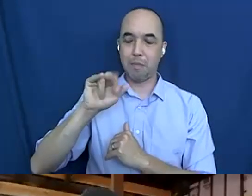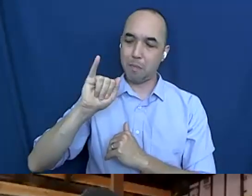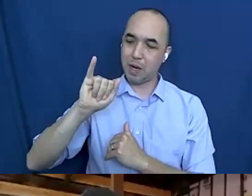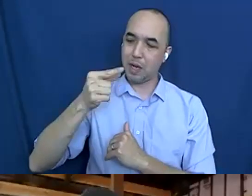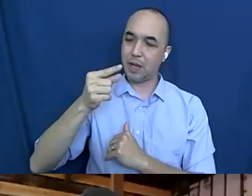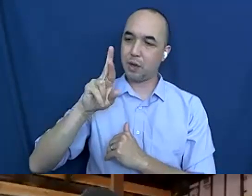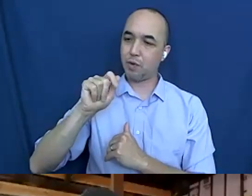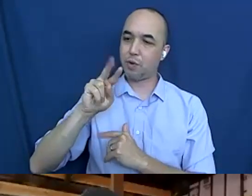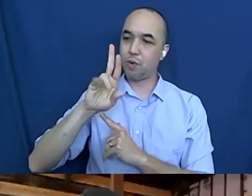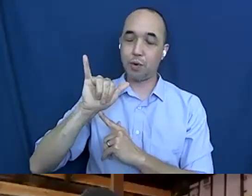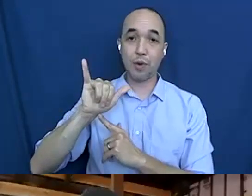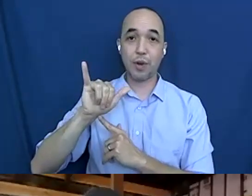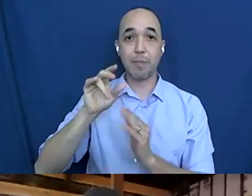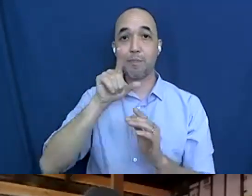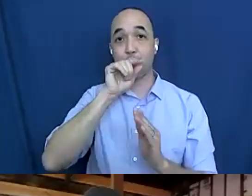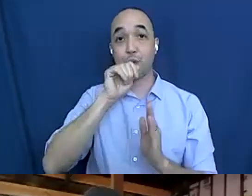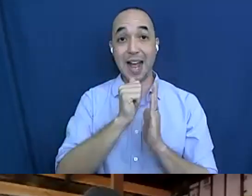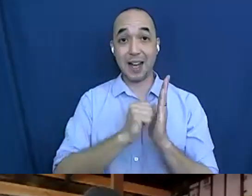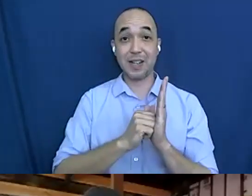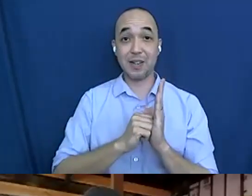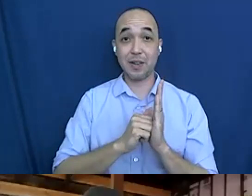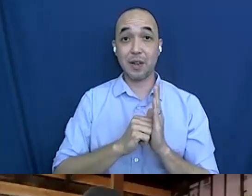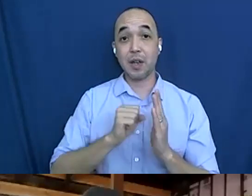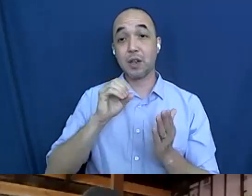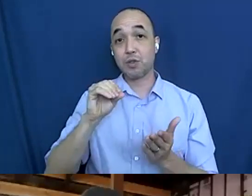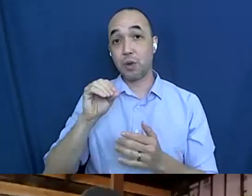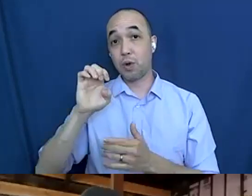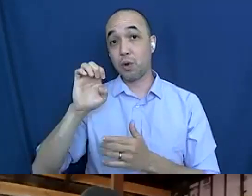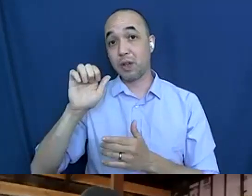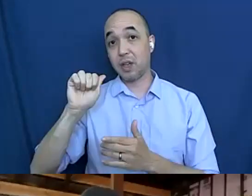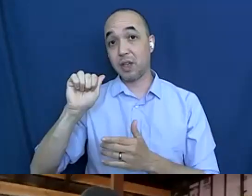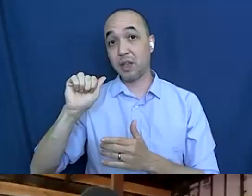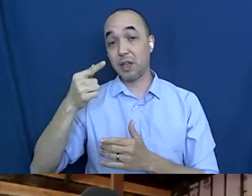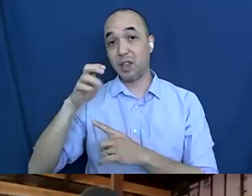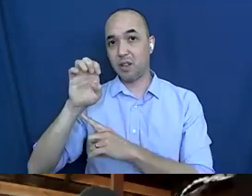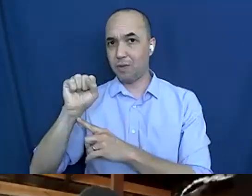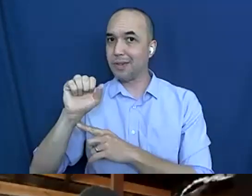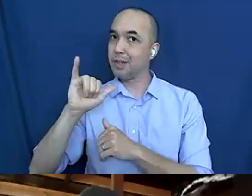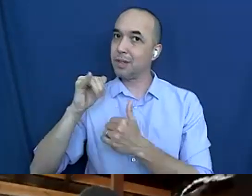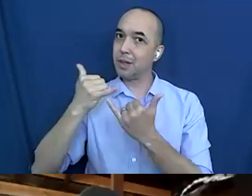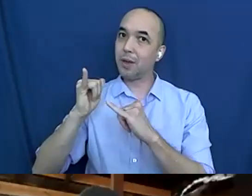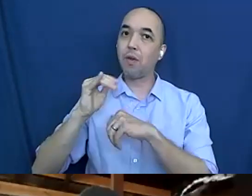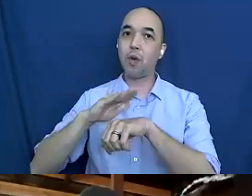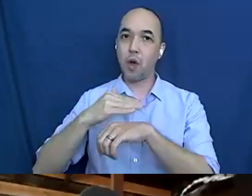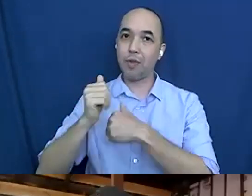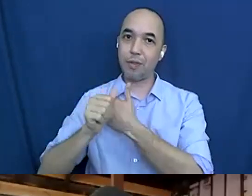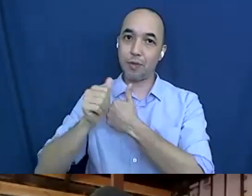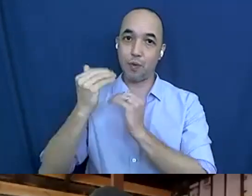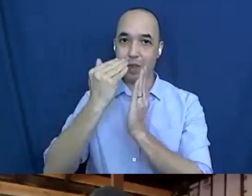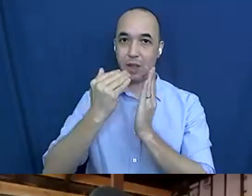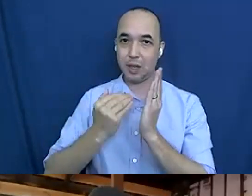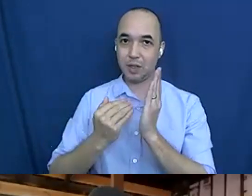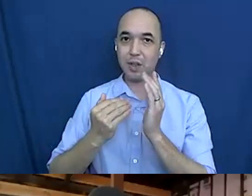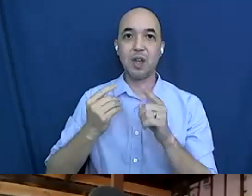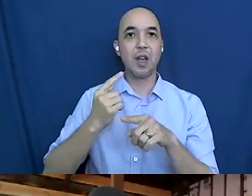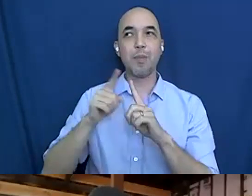and stuff, even though they're still on the threatened list, I believe they're still on the threatened list. However, you don't hunt with